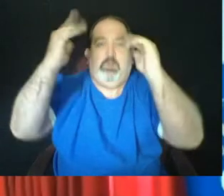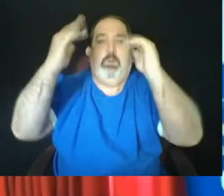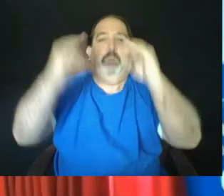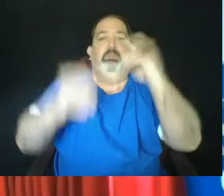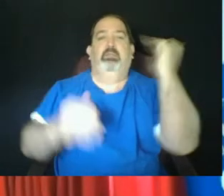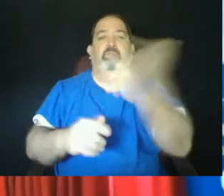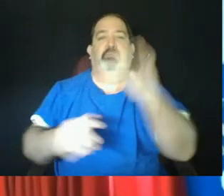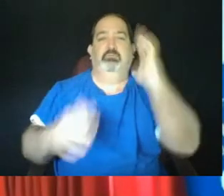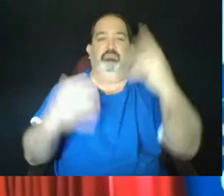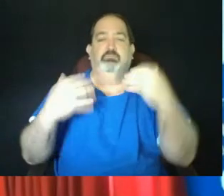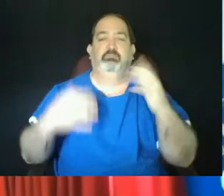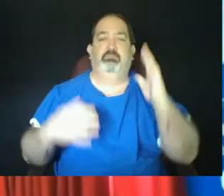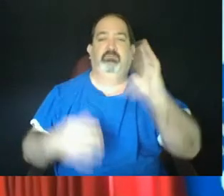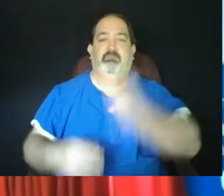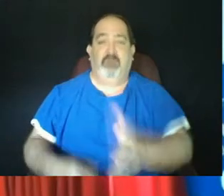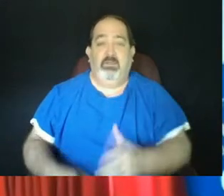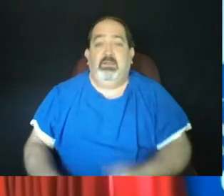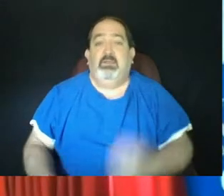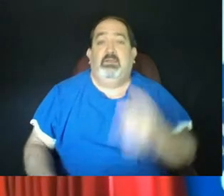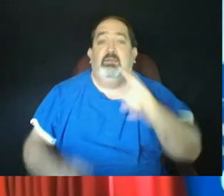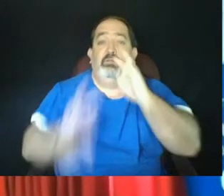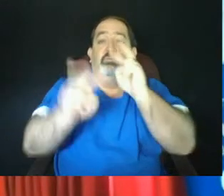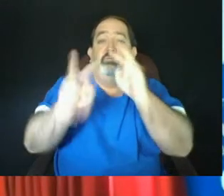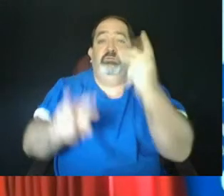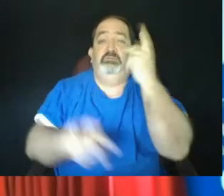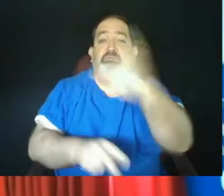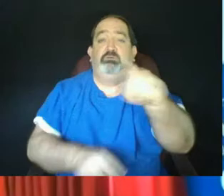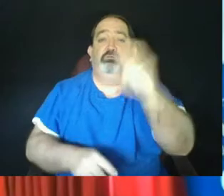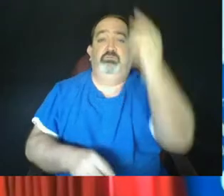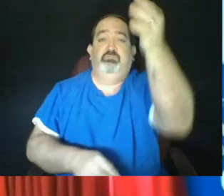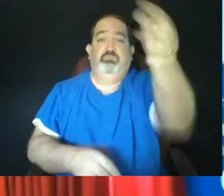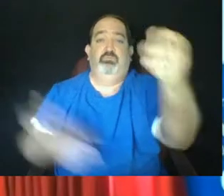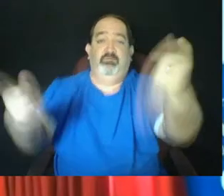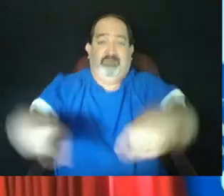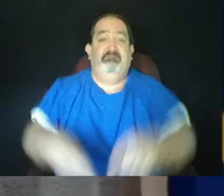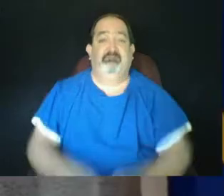will be fine. So I look forward to seeing all you guys at the event in the future.